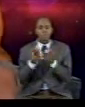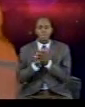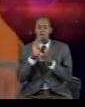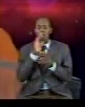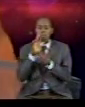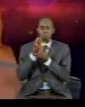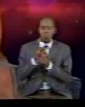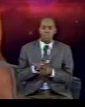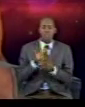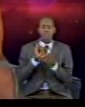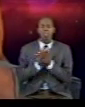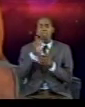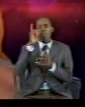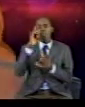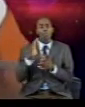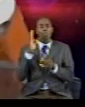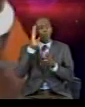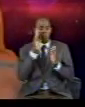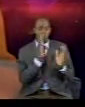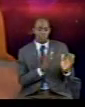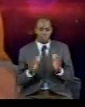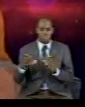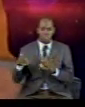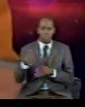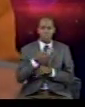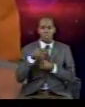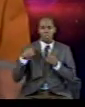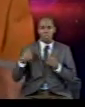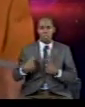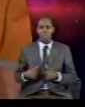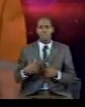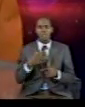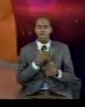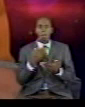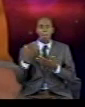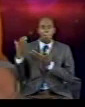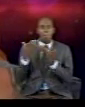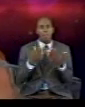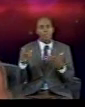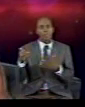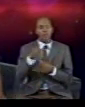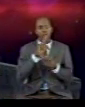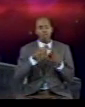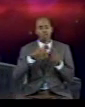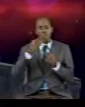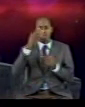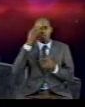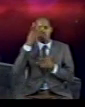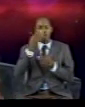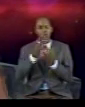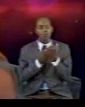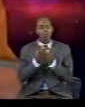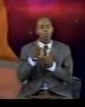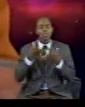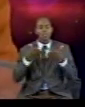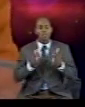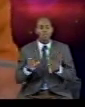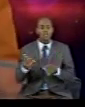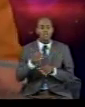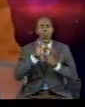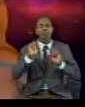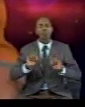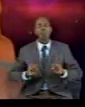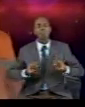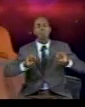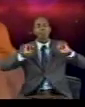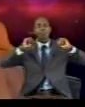hearts, touch their lives, bring them to the knowledge of the truth. Let them surrender their lives